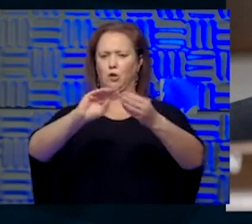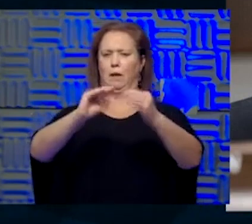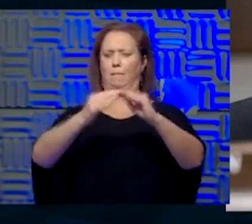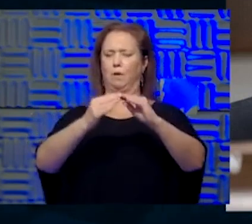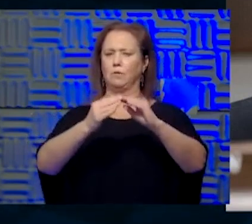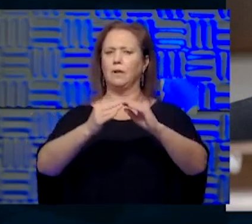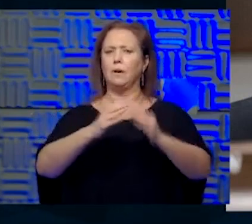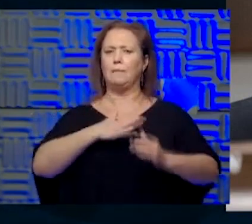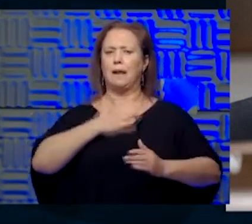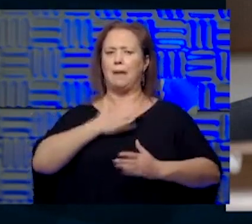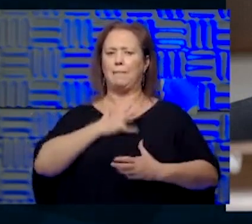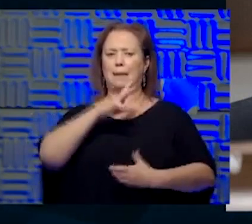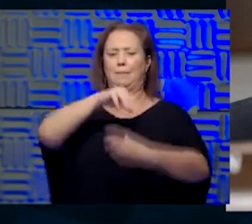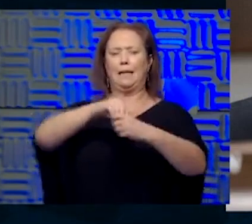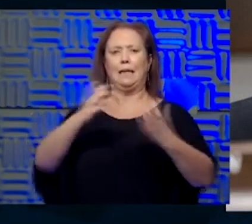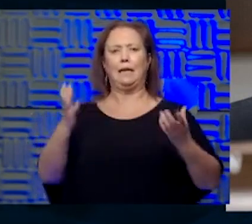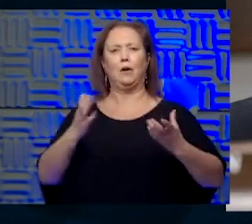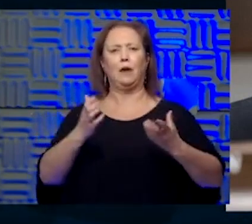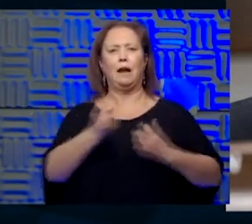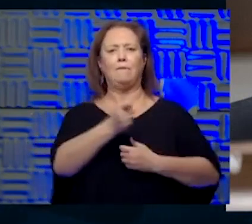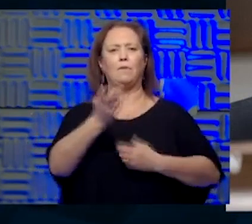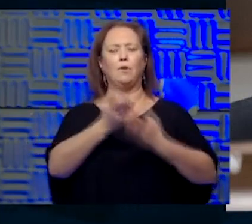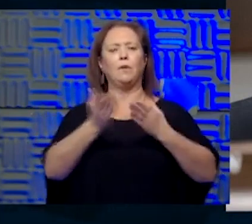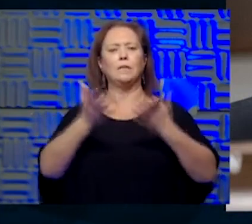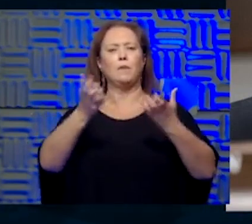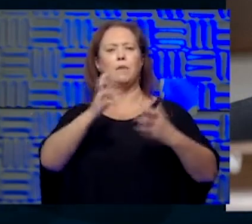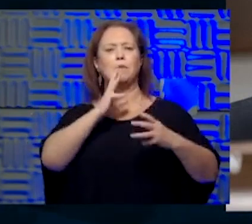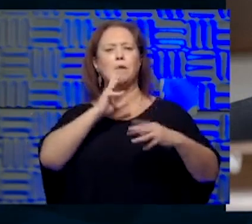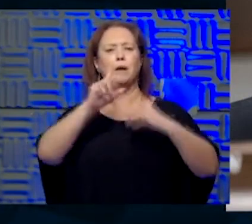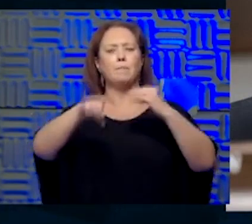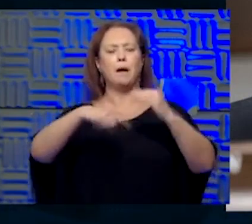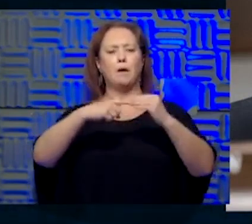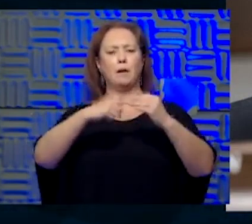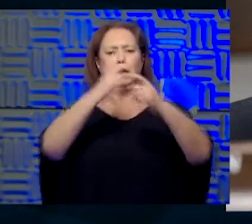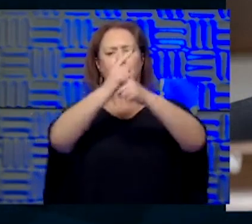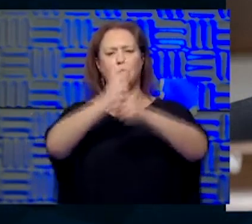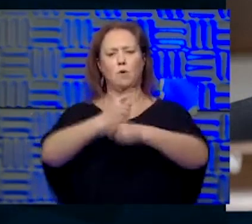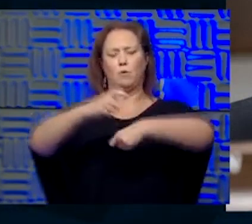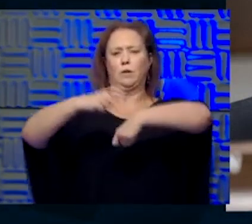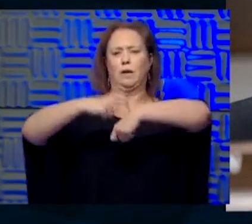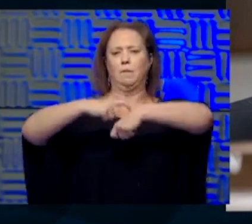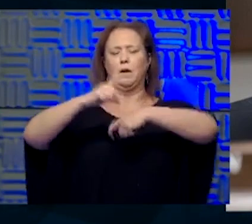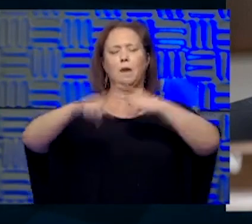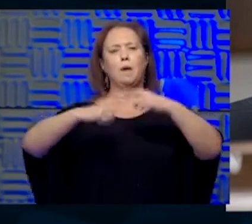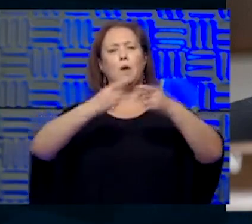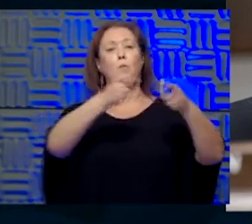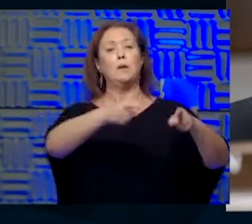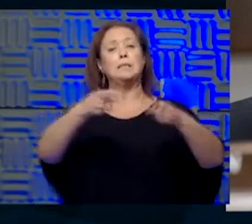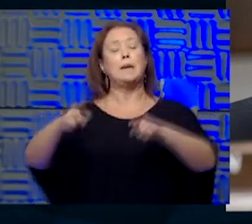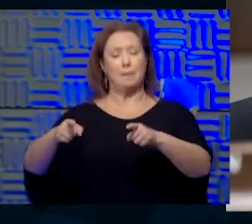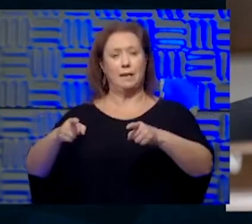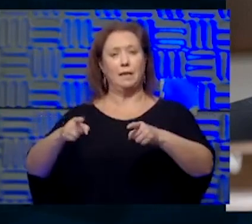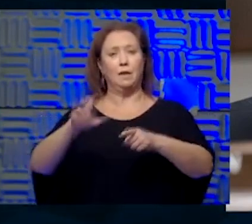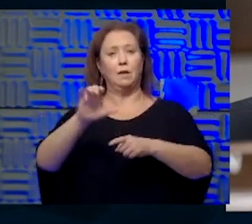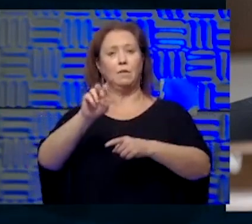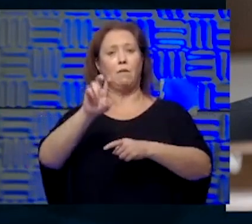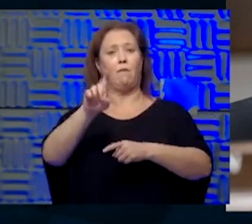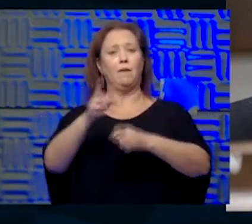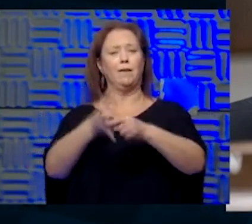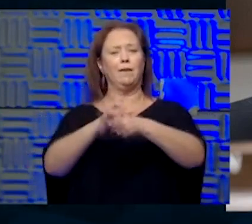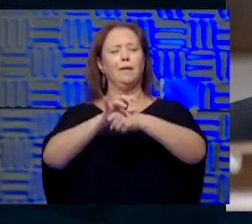But glad to be with you and have a few things I'd like to talk about at the appropriate time about what's going on in regard to